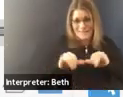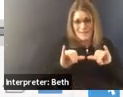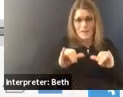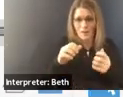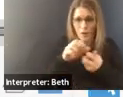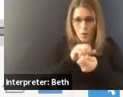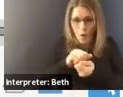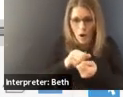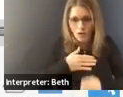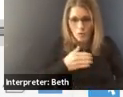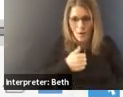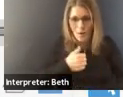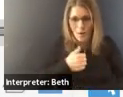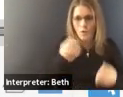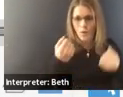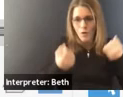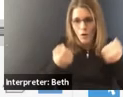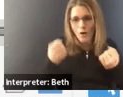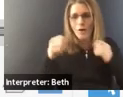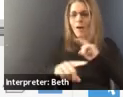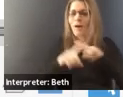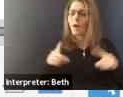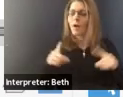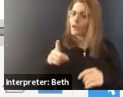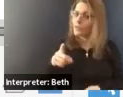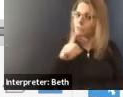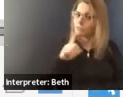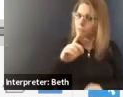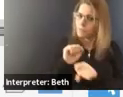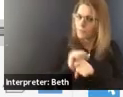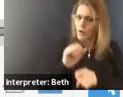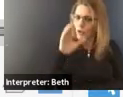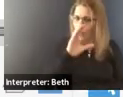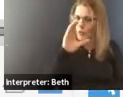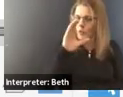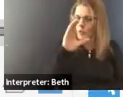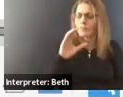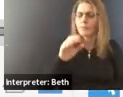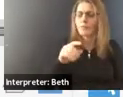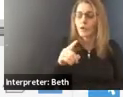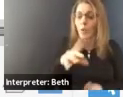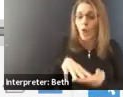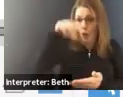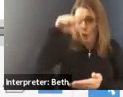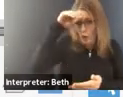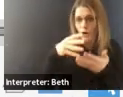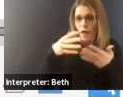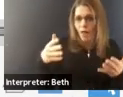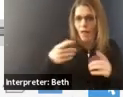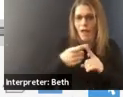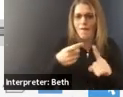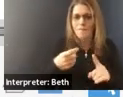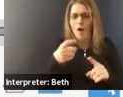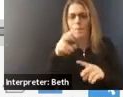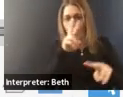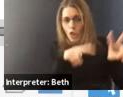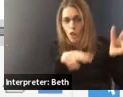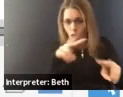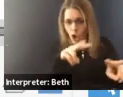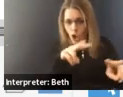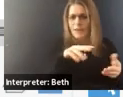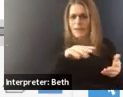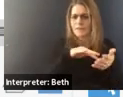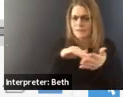by looking, studying, and touching, right? You know, I play my